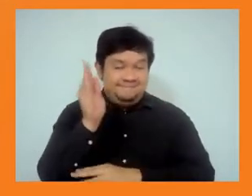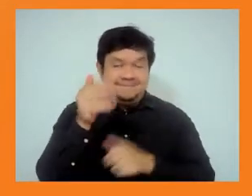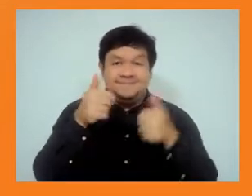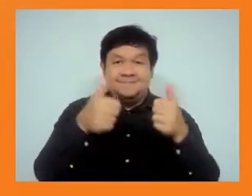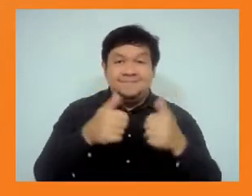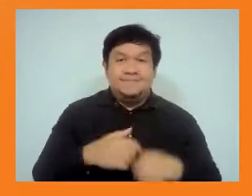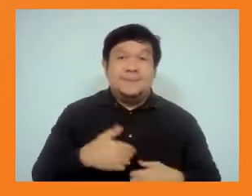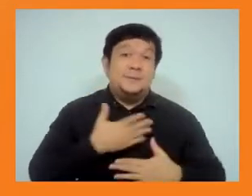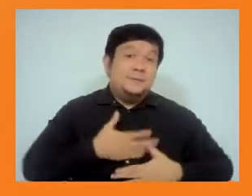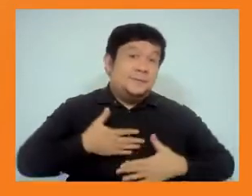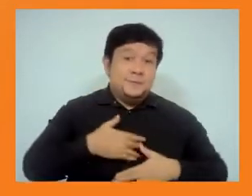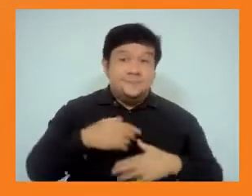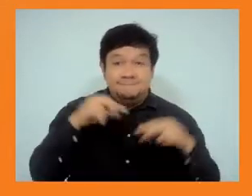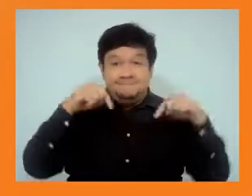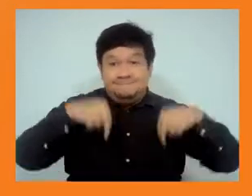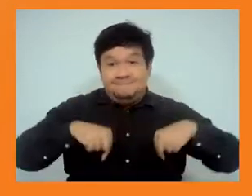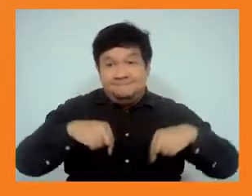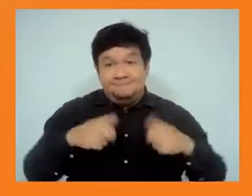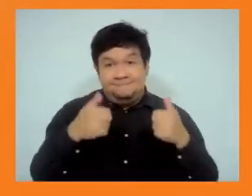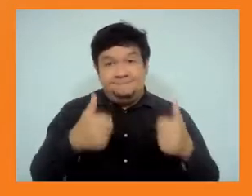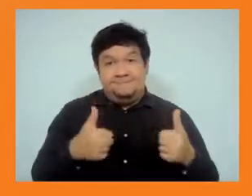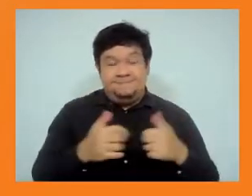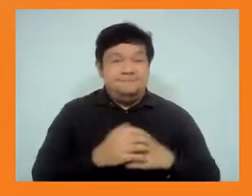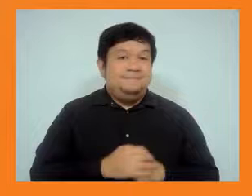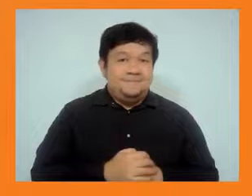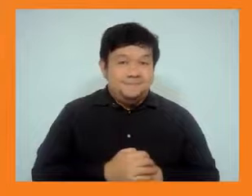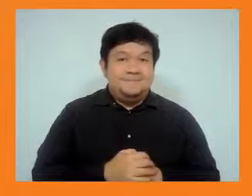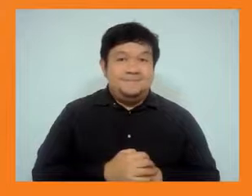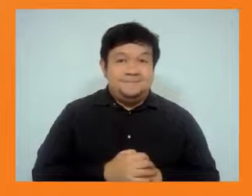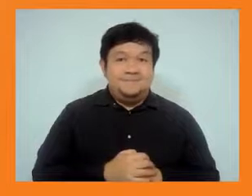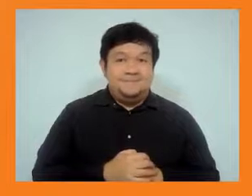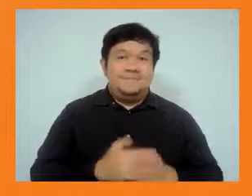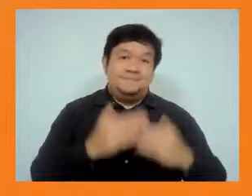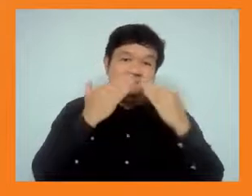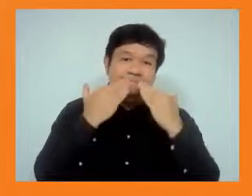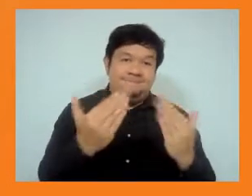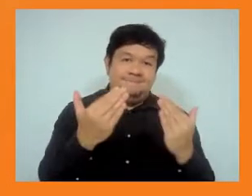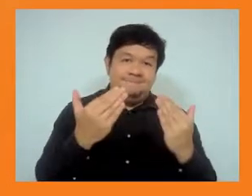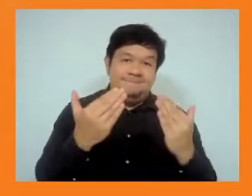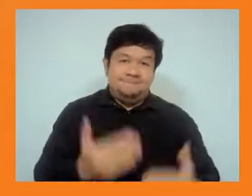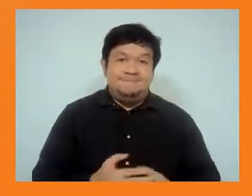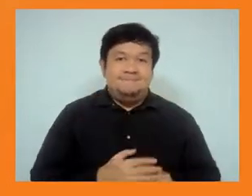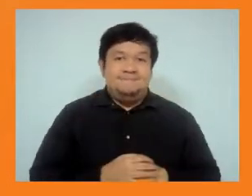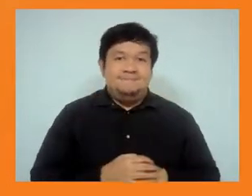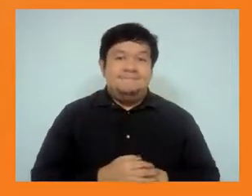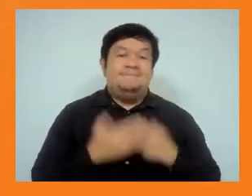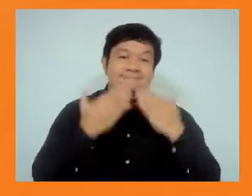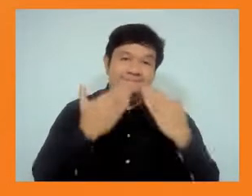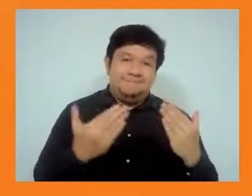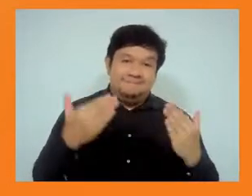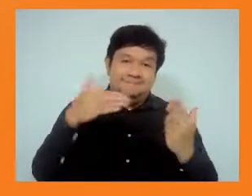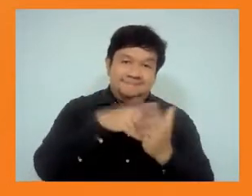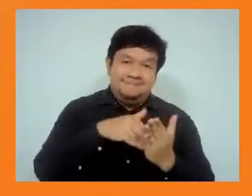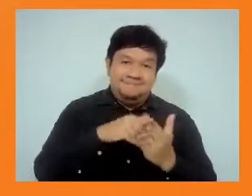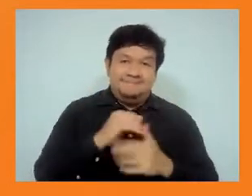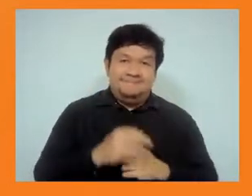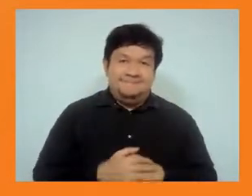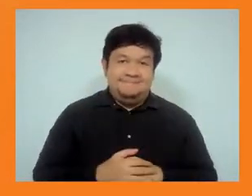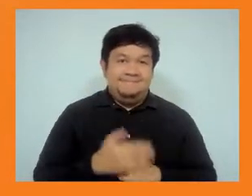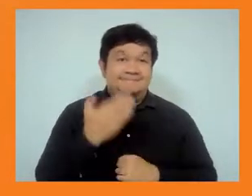other multilateral financial institutions. This is going to provide some coverage, of course, on the core labour